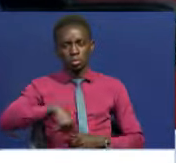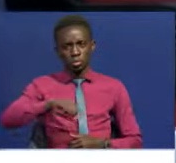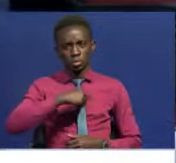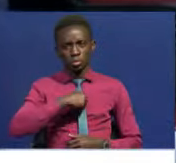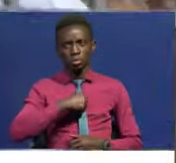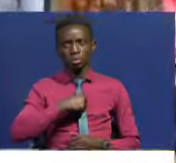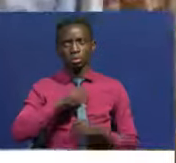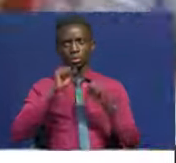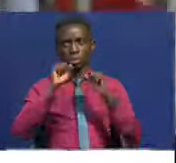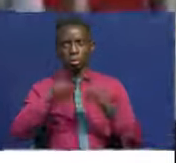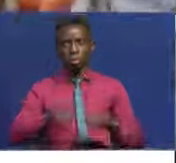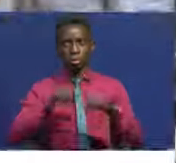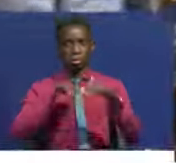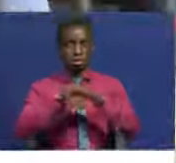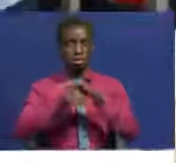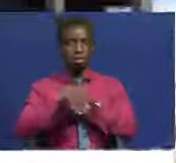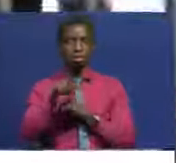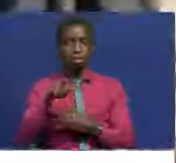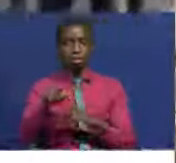the court.